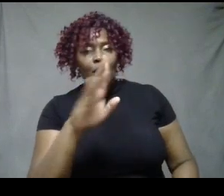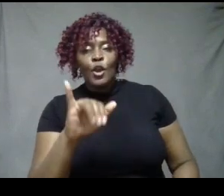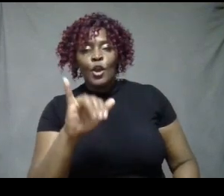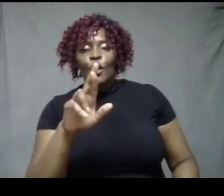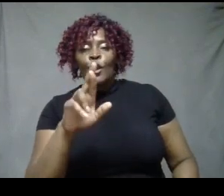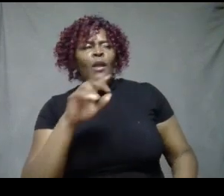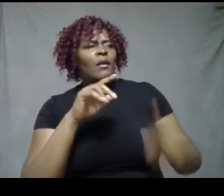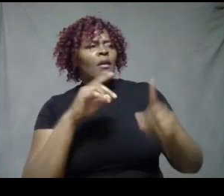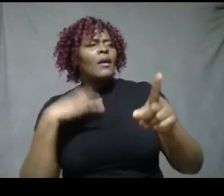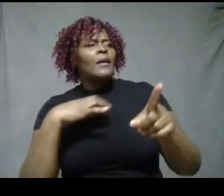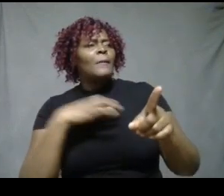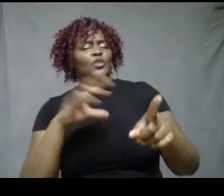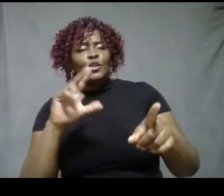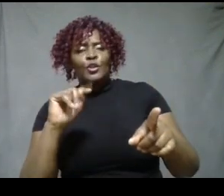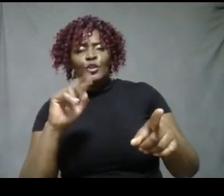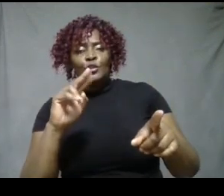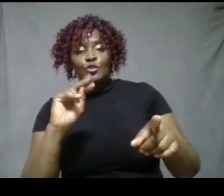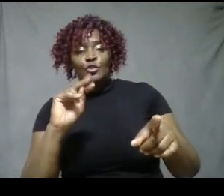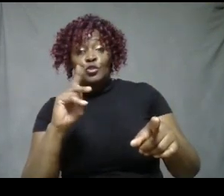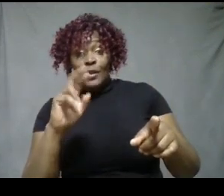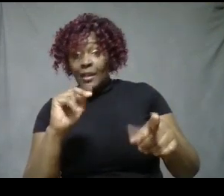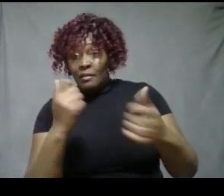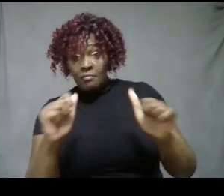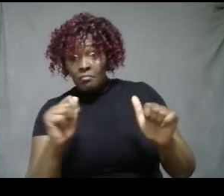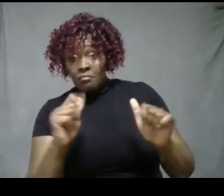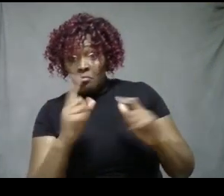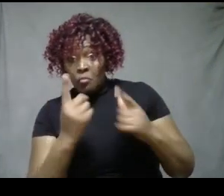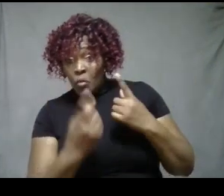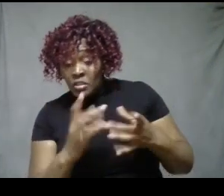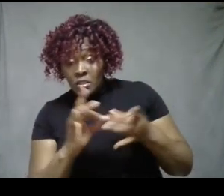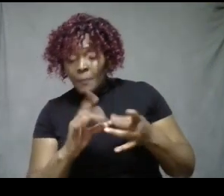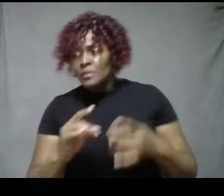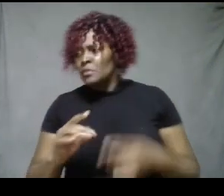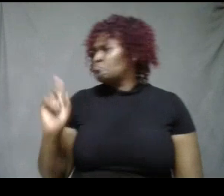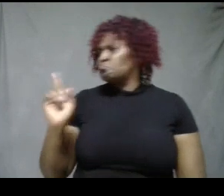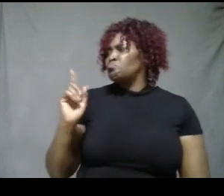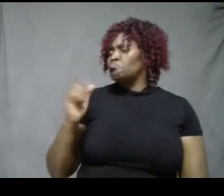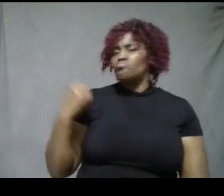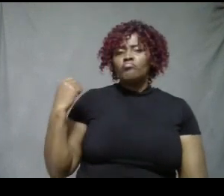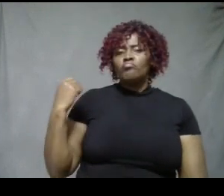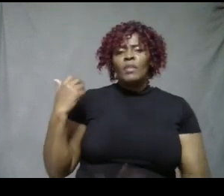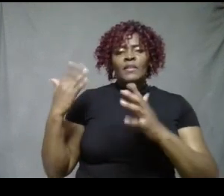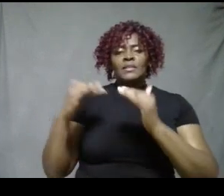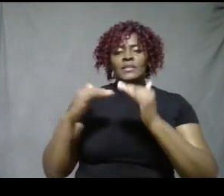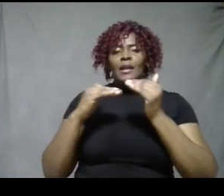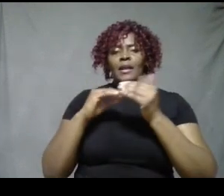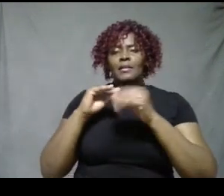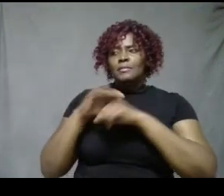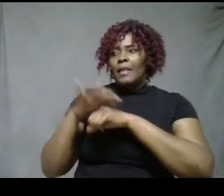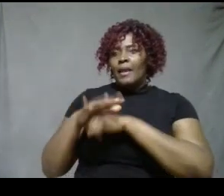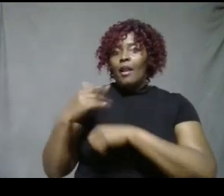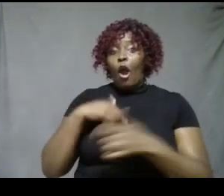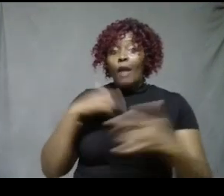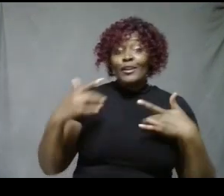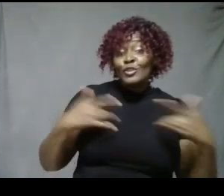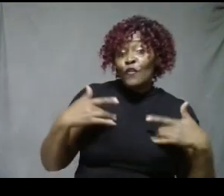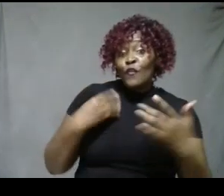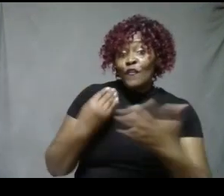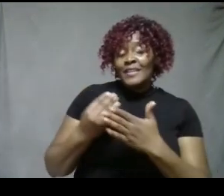any questions or comments? Nope. My colleague explained the concern for funding, so it's good that there's no concern